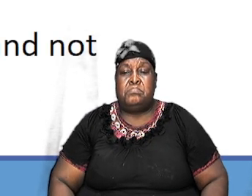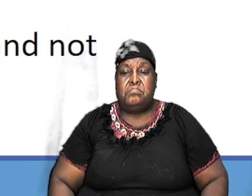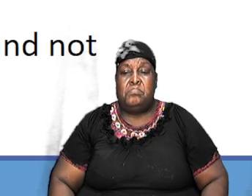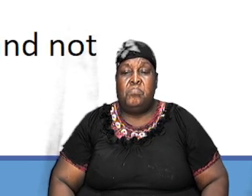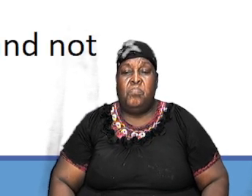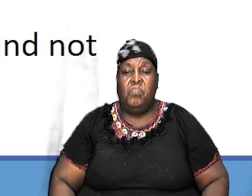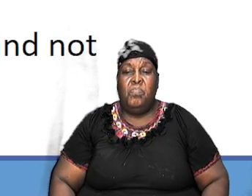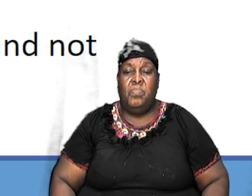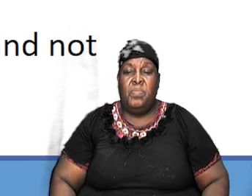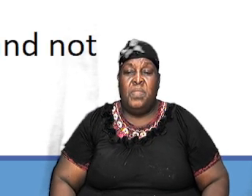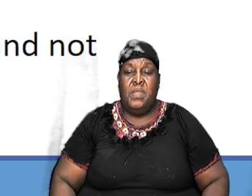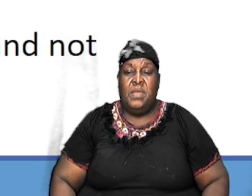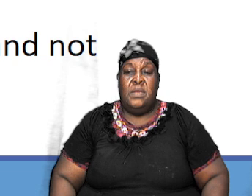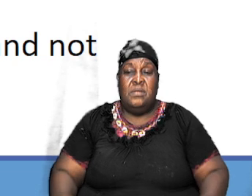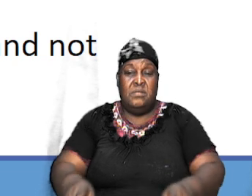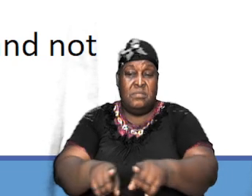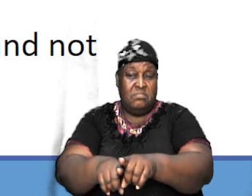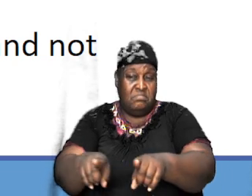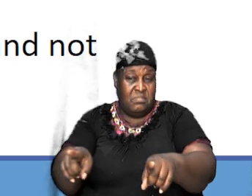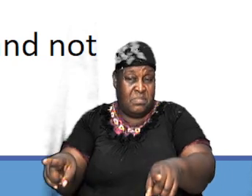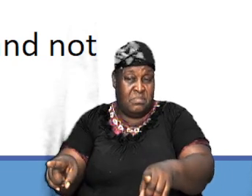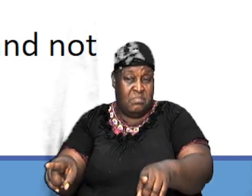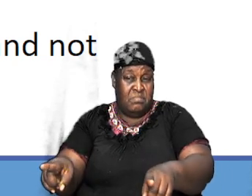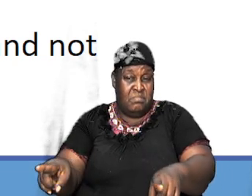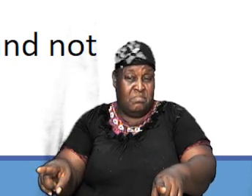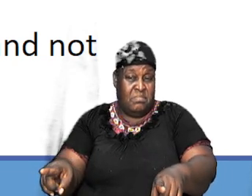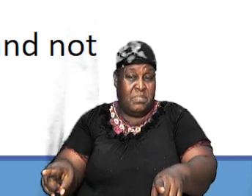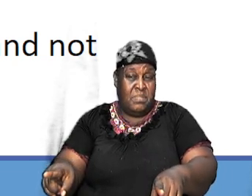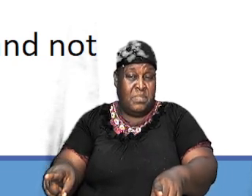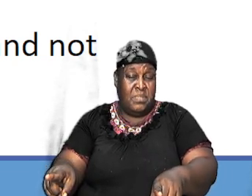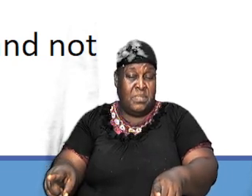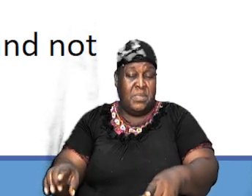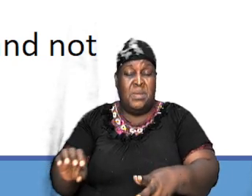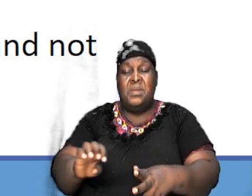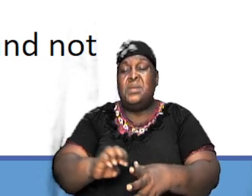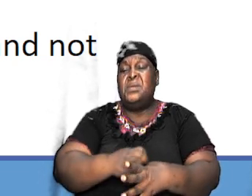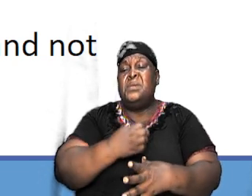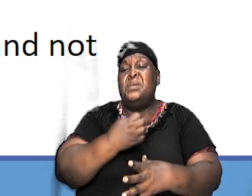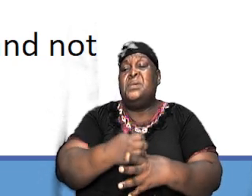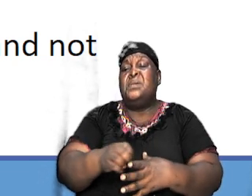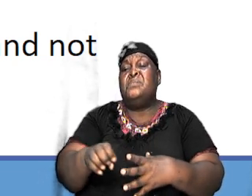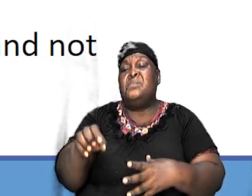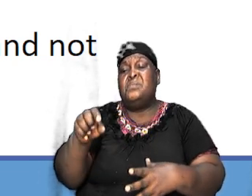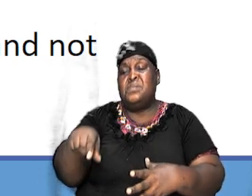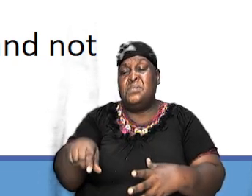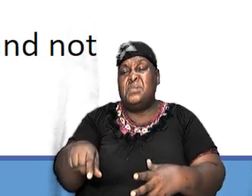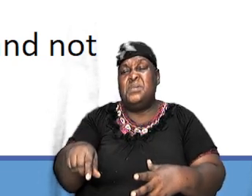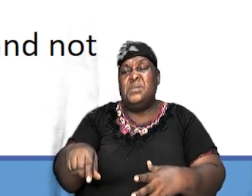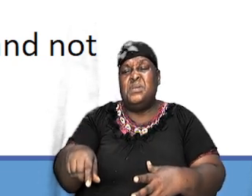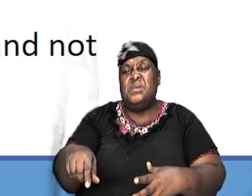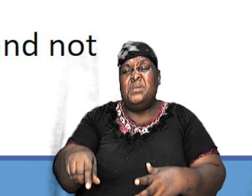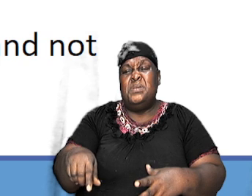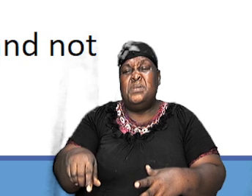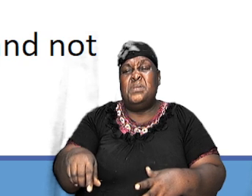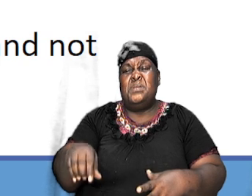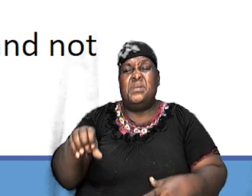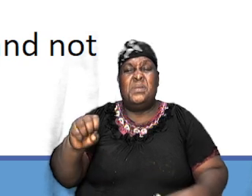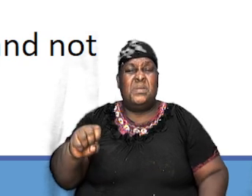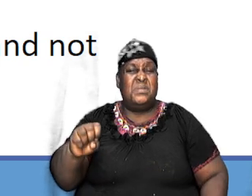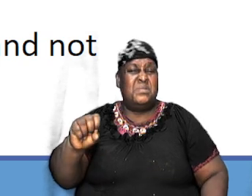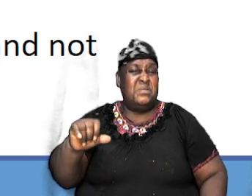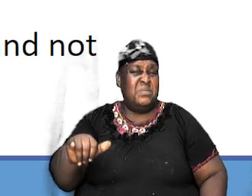However, there are some difference even with the synoptic gospels. We have a